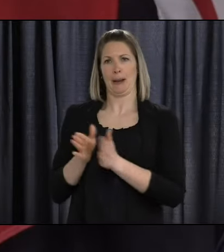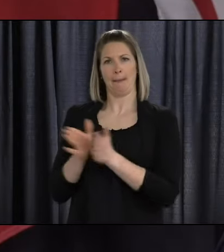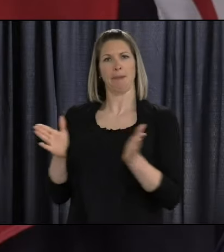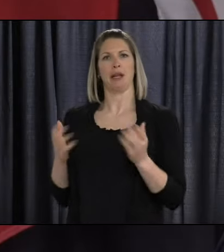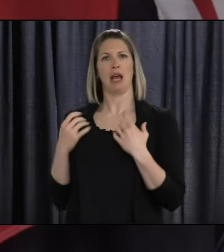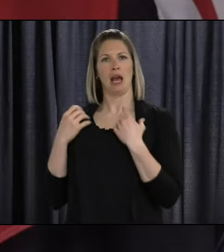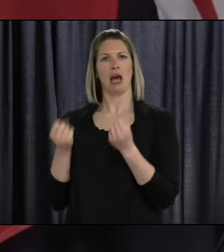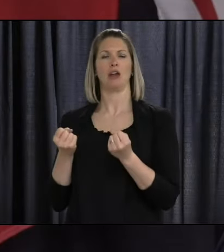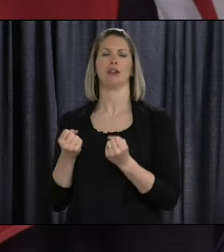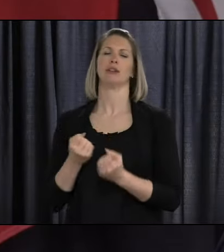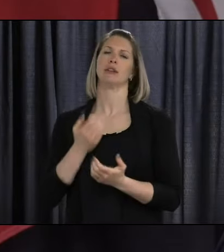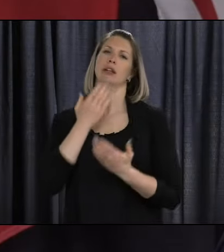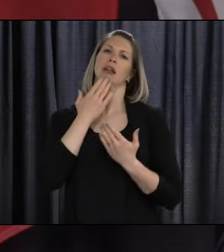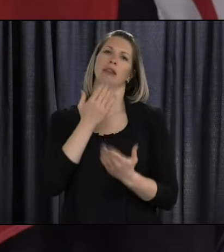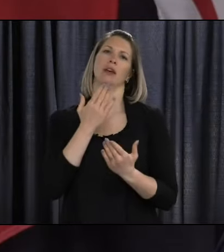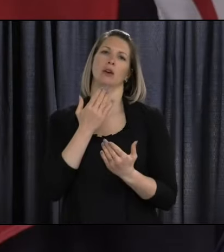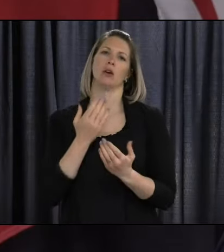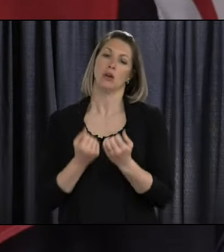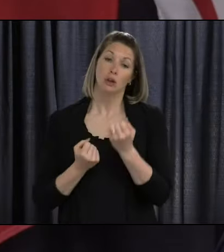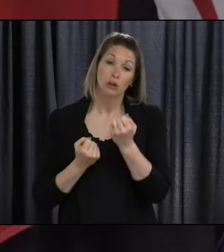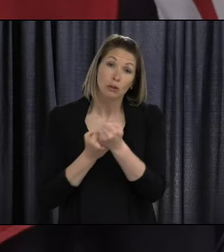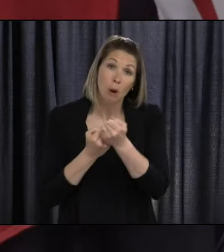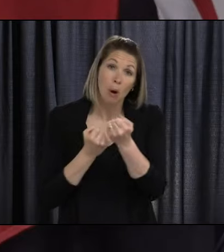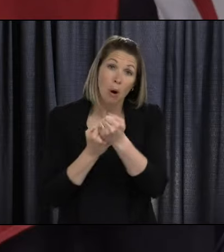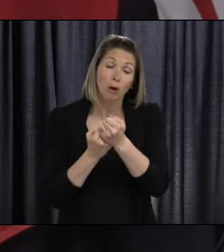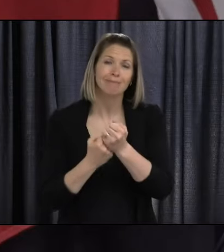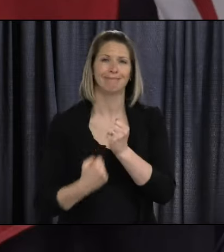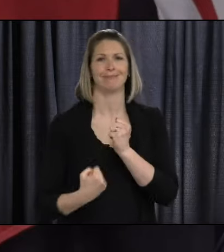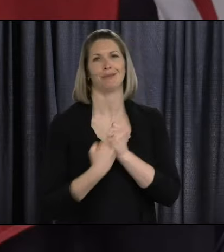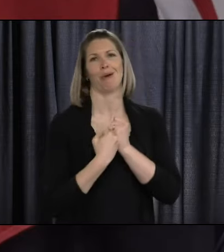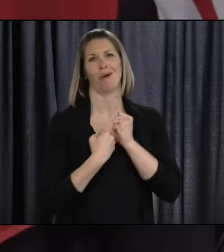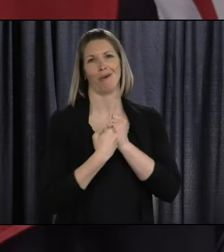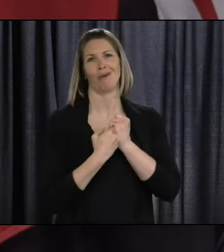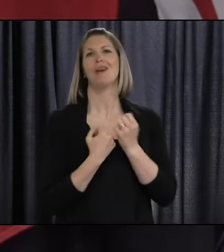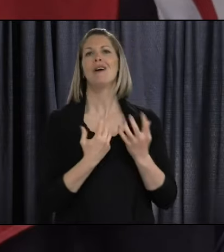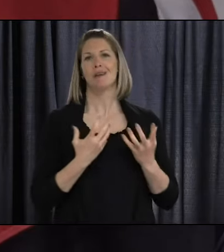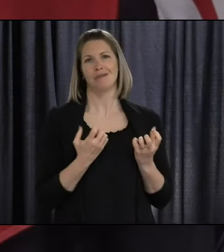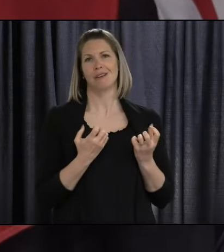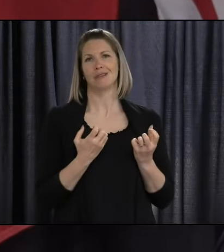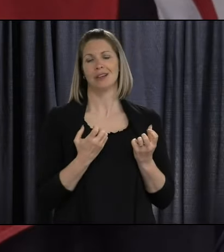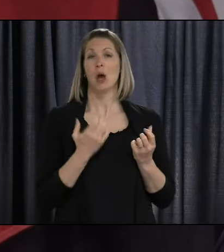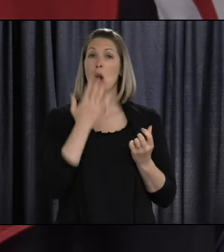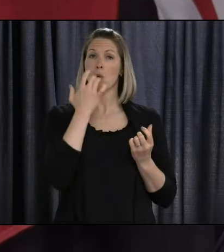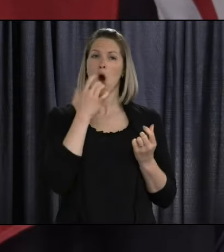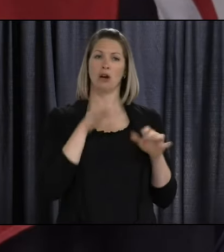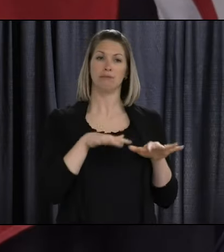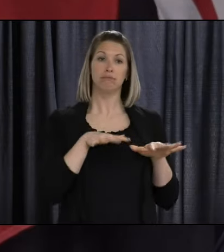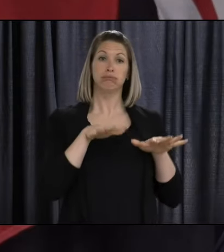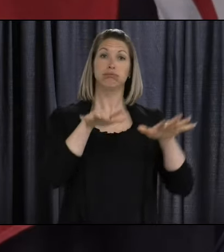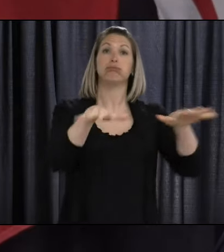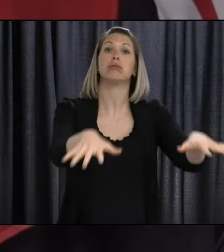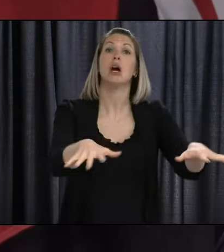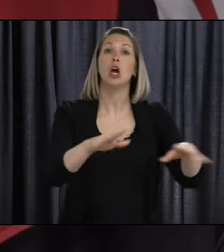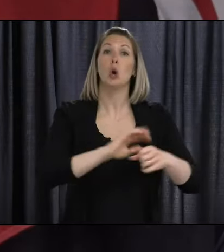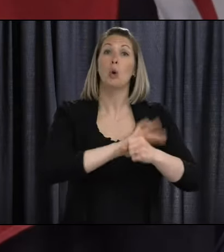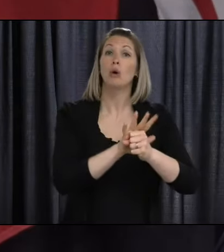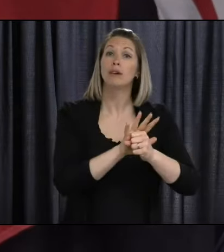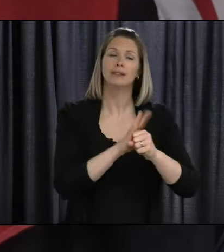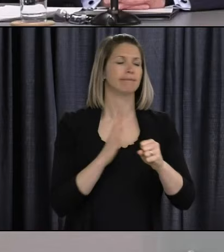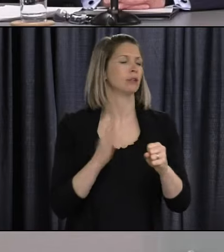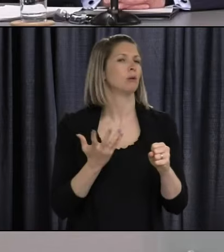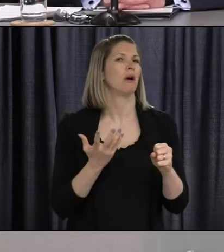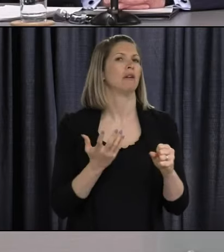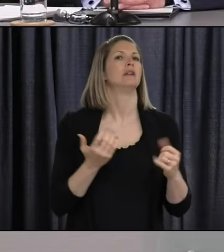other as we want to stop the spread of COVID-19. So with that said, I will now turn it over to the media